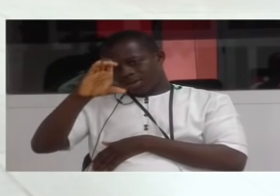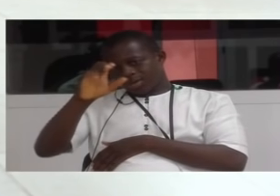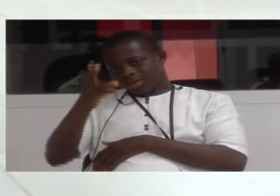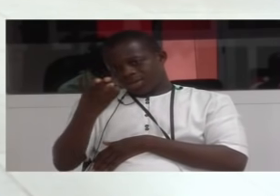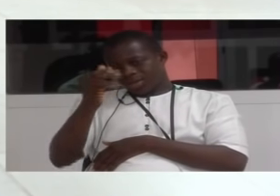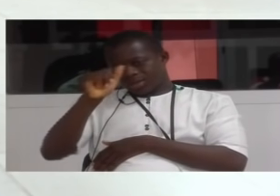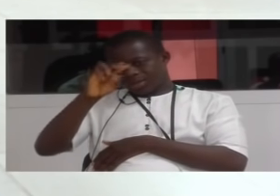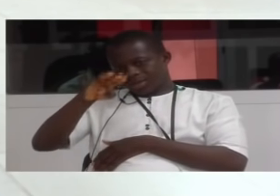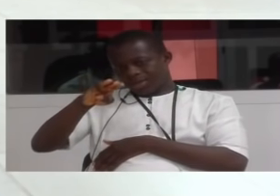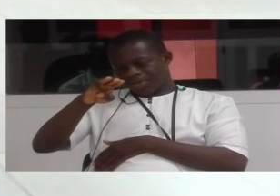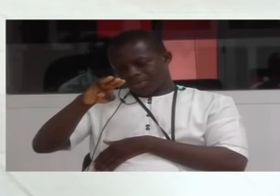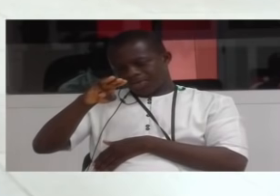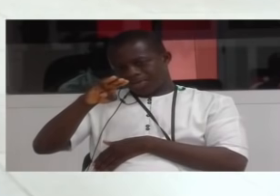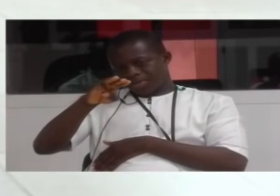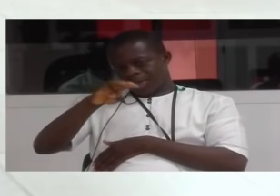nagala